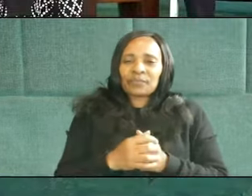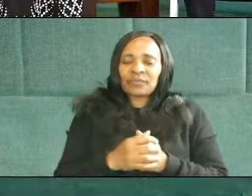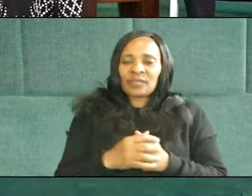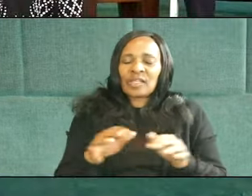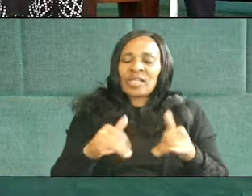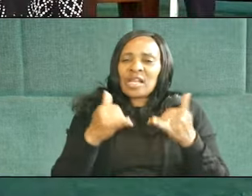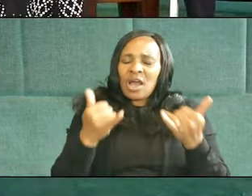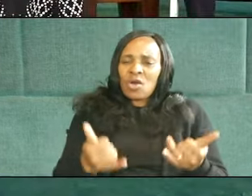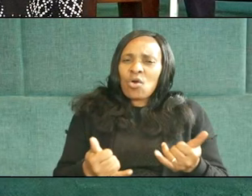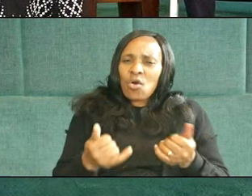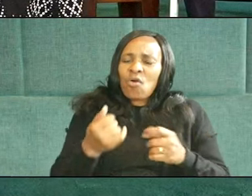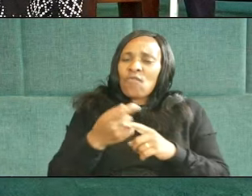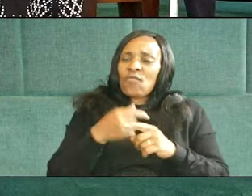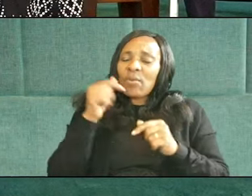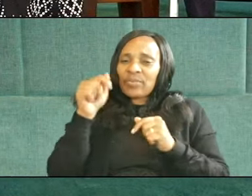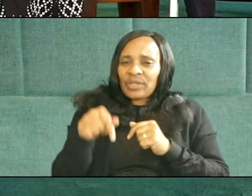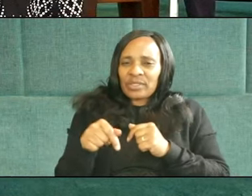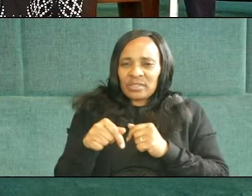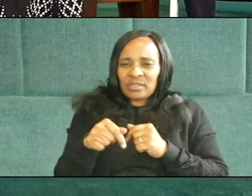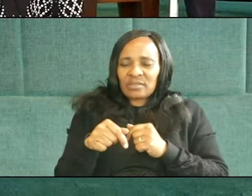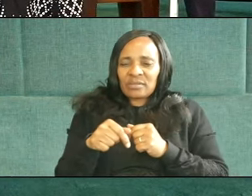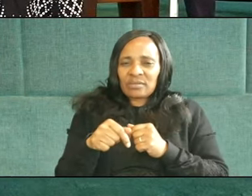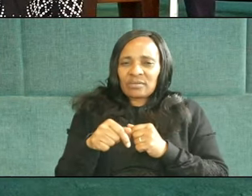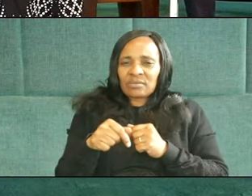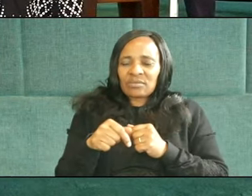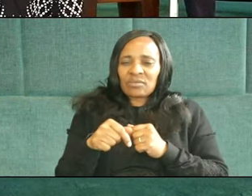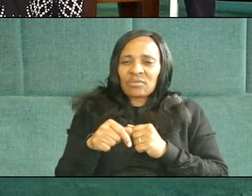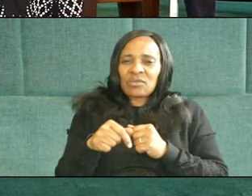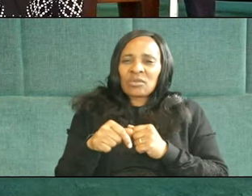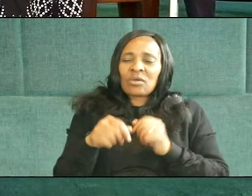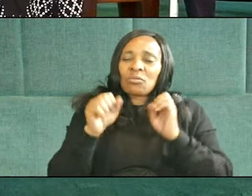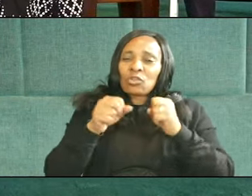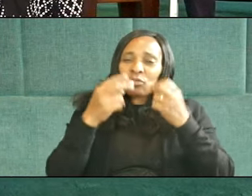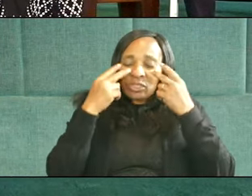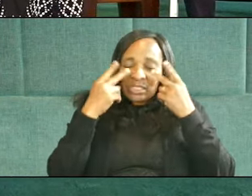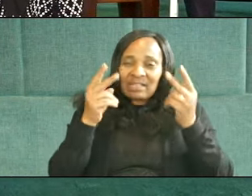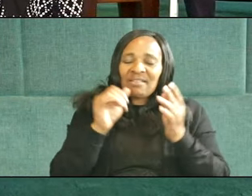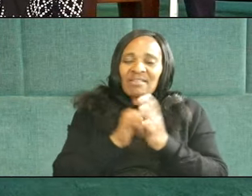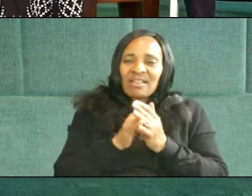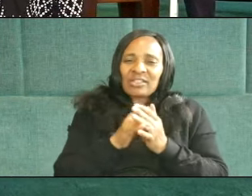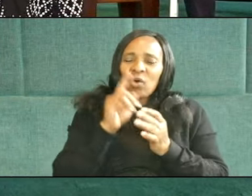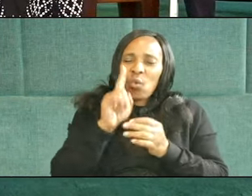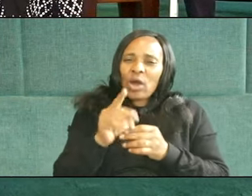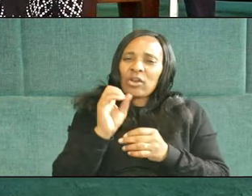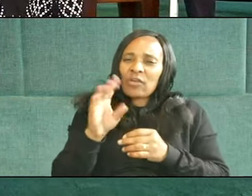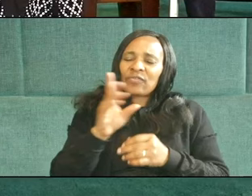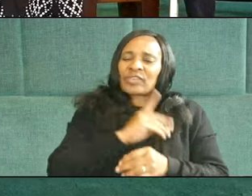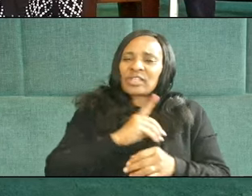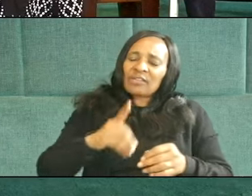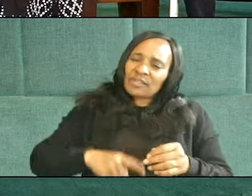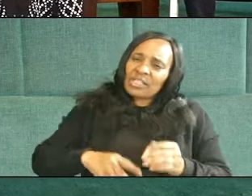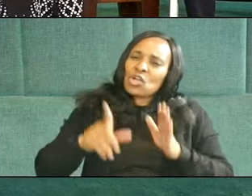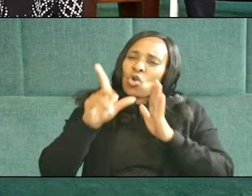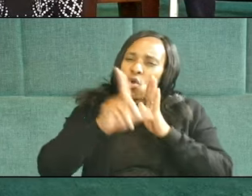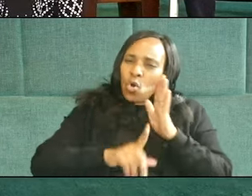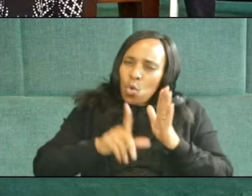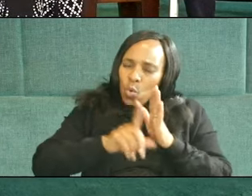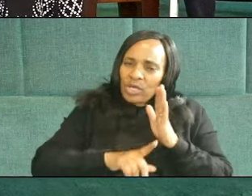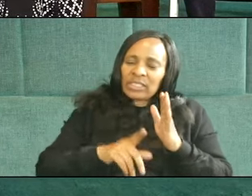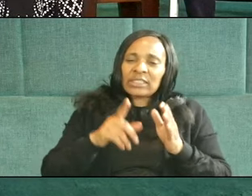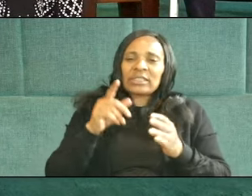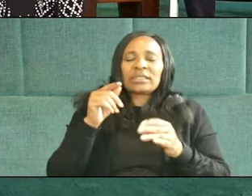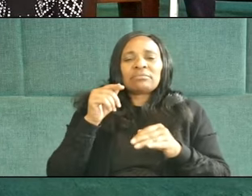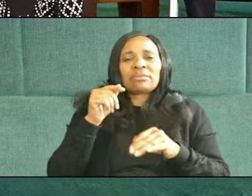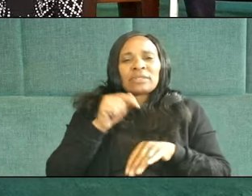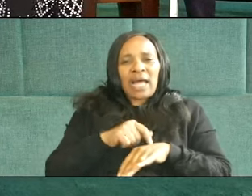Mm. Now, from this, we can see that at one of David's lowest points, he